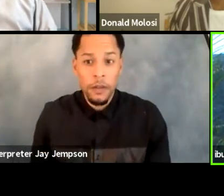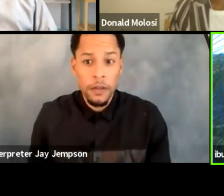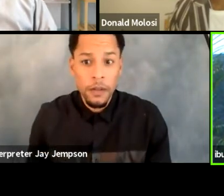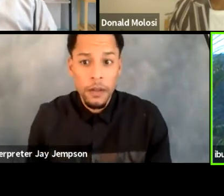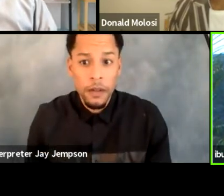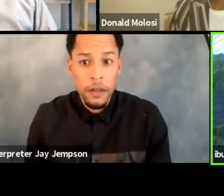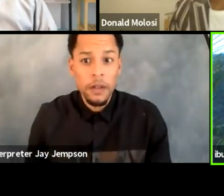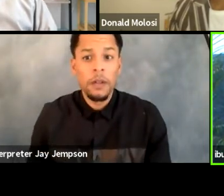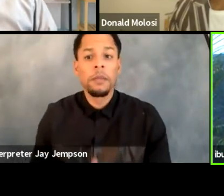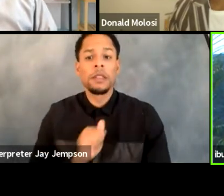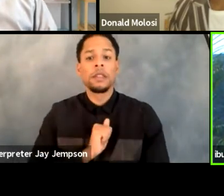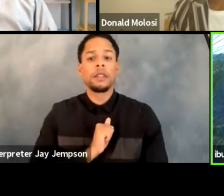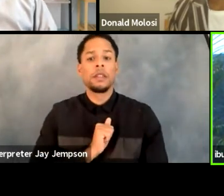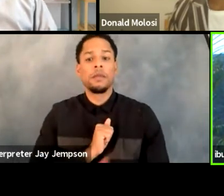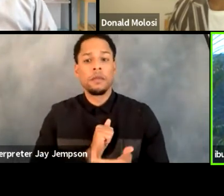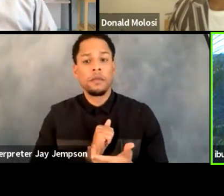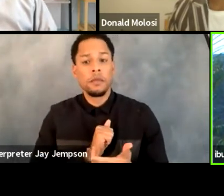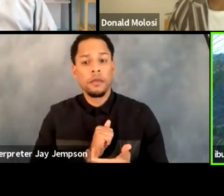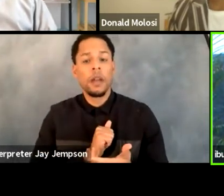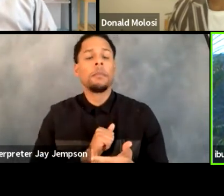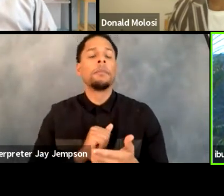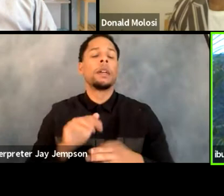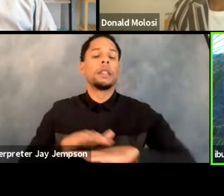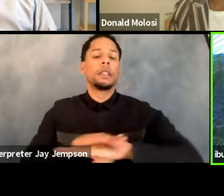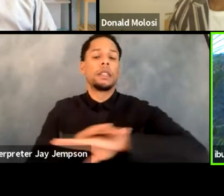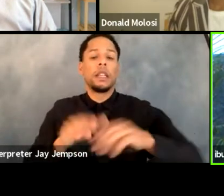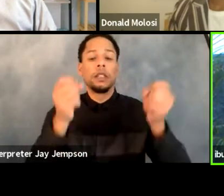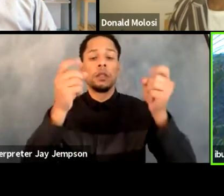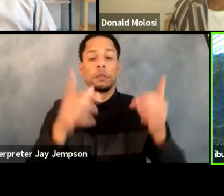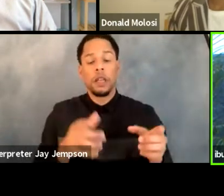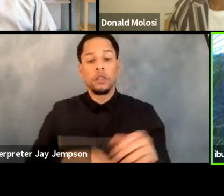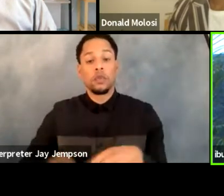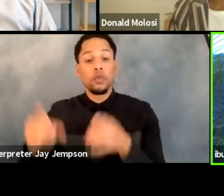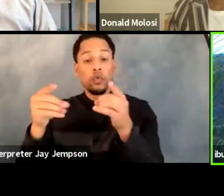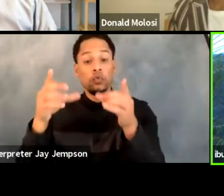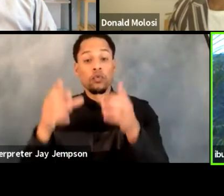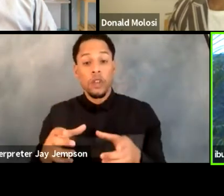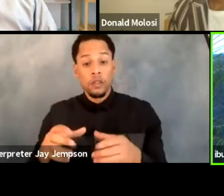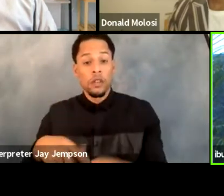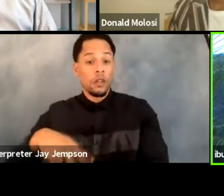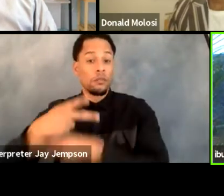I'm a playwright, I'm a stage manager, I'm a director, and I'm a producer.